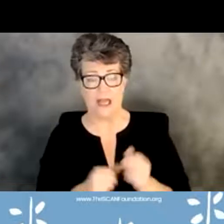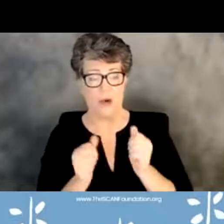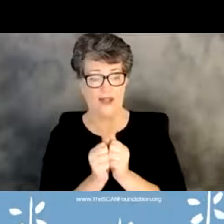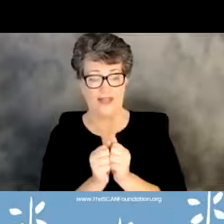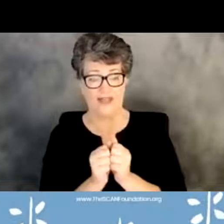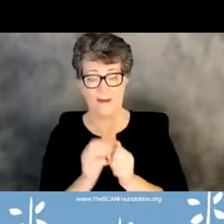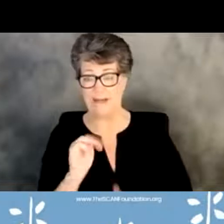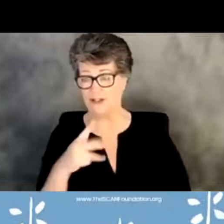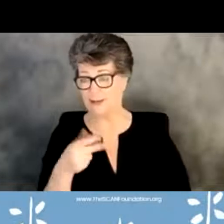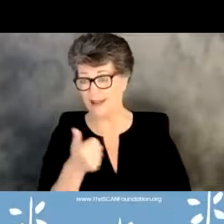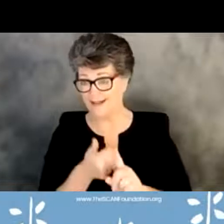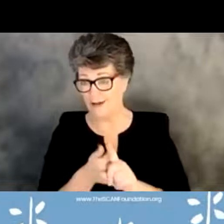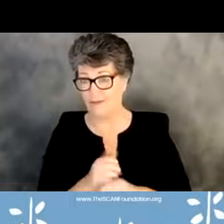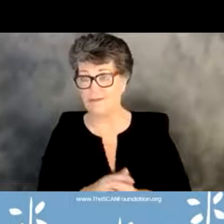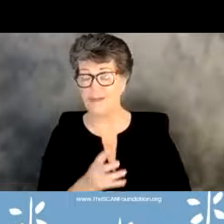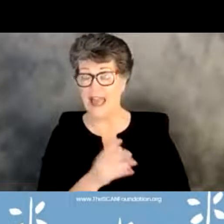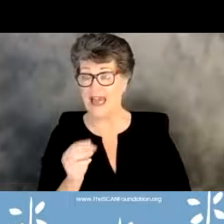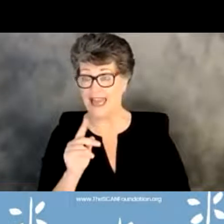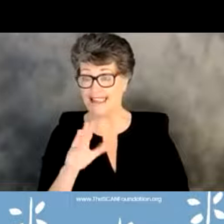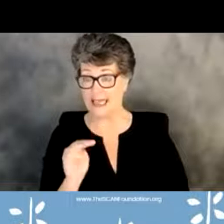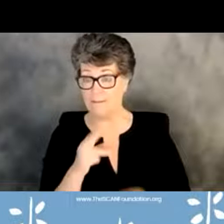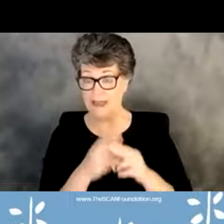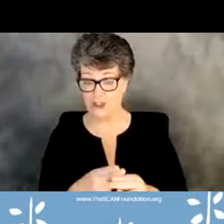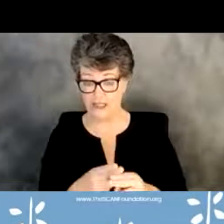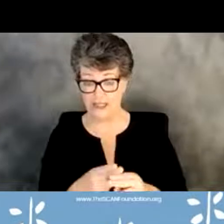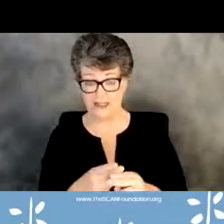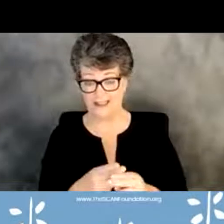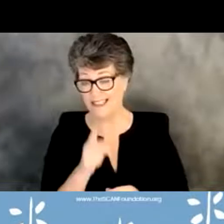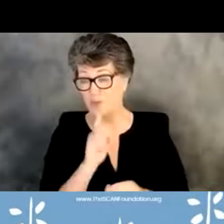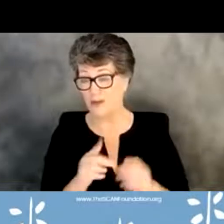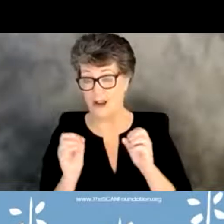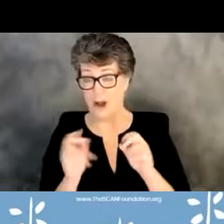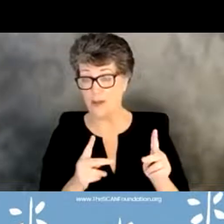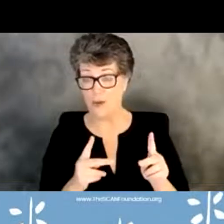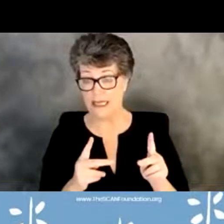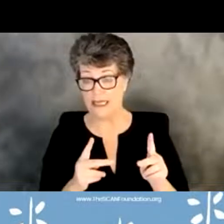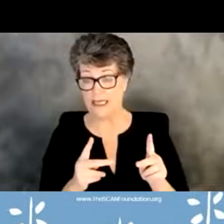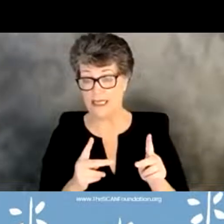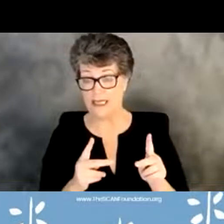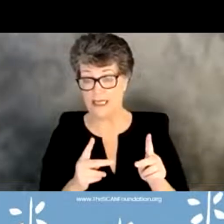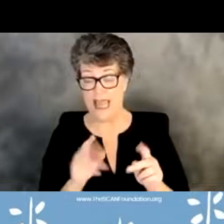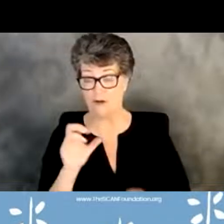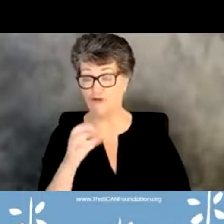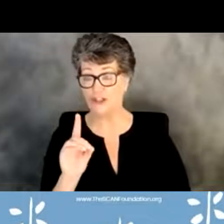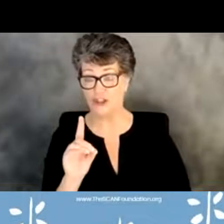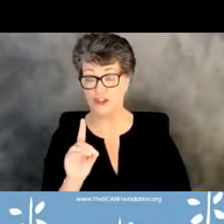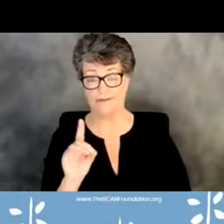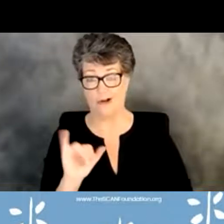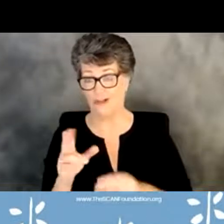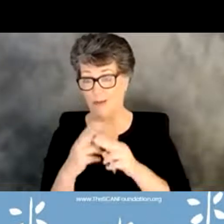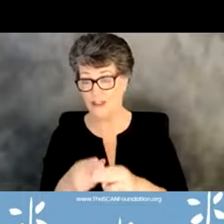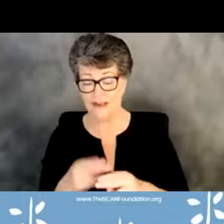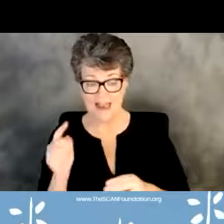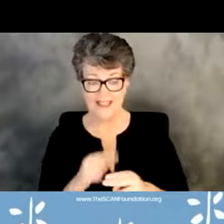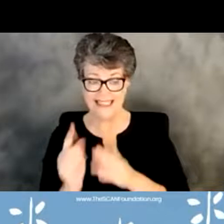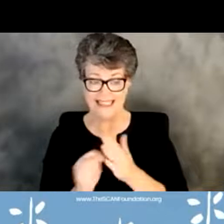plan itself. And as Kim mentioned, this is really an opportunity, and Richard Figueroa mentioned, this is a time